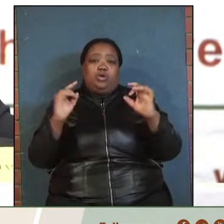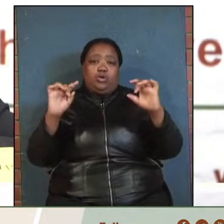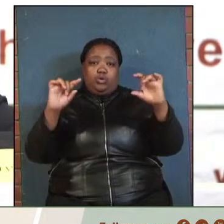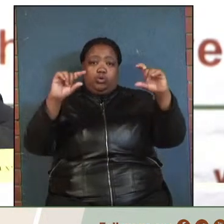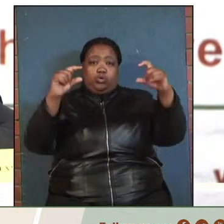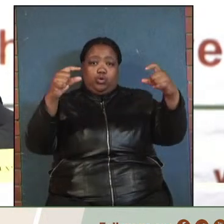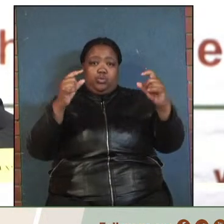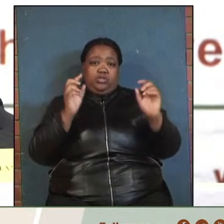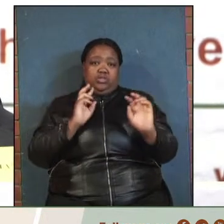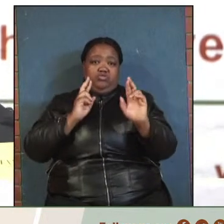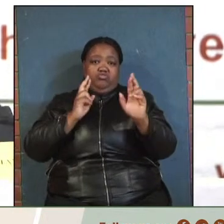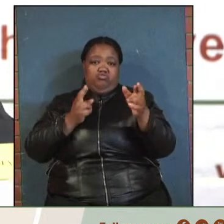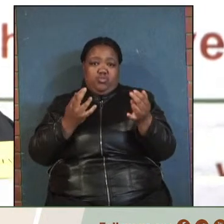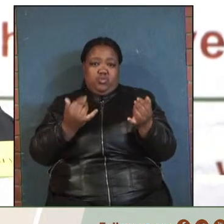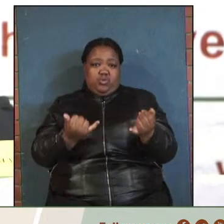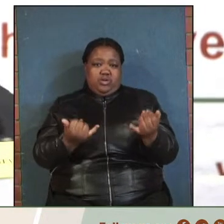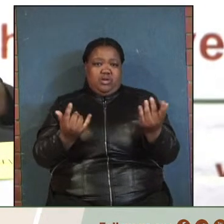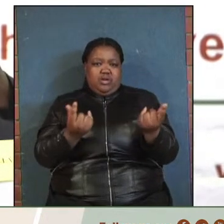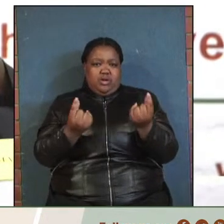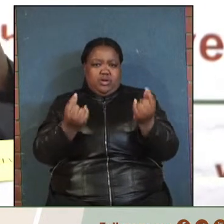report.